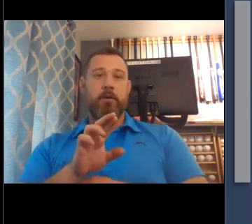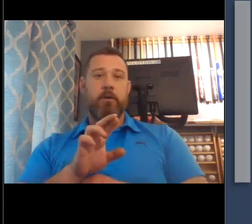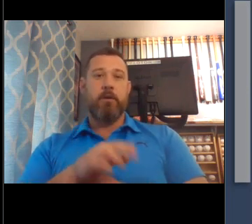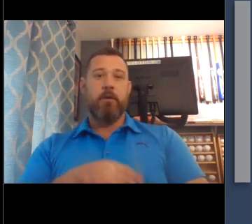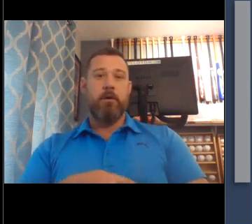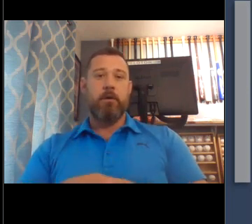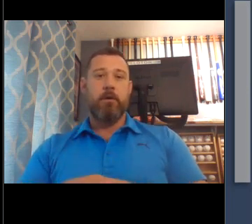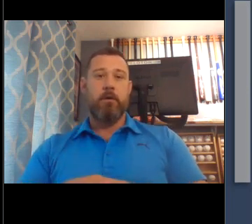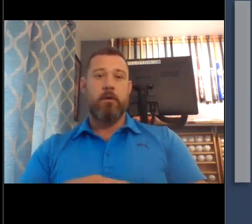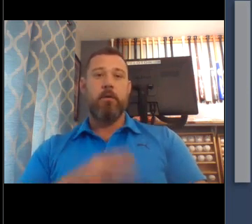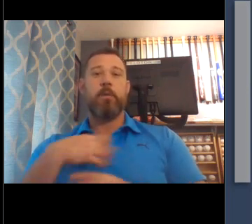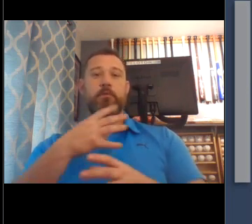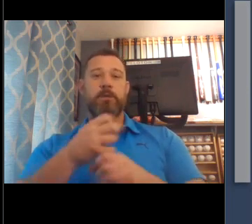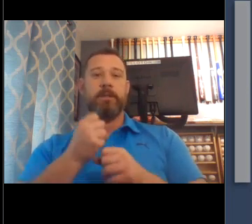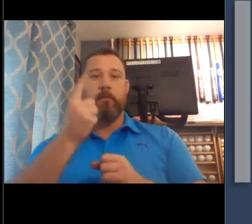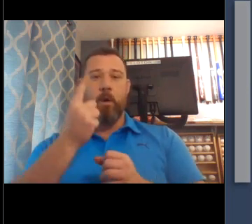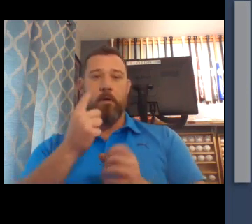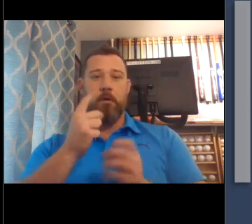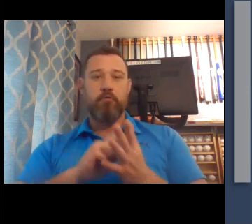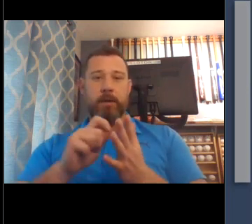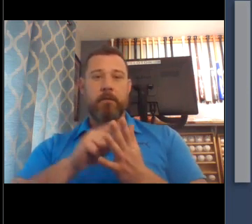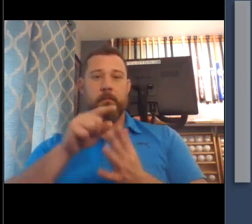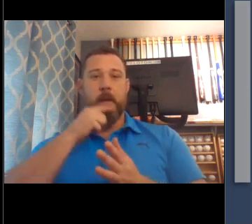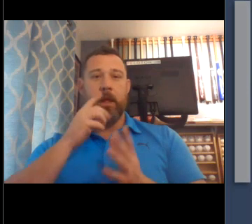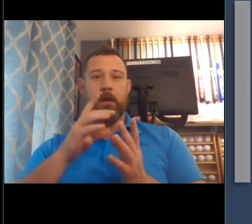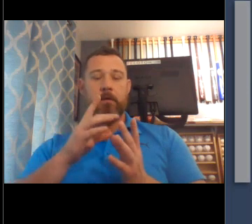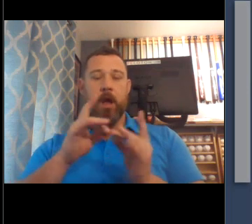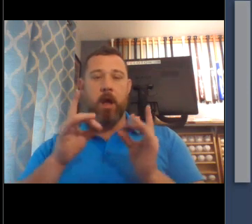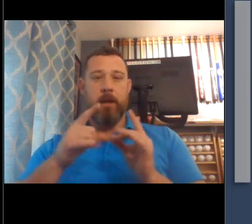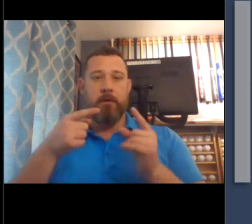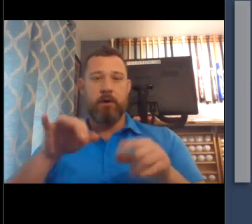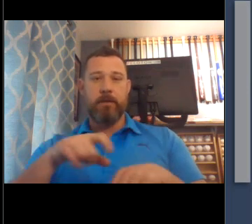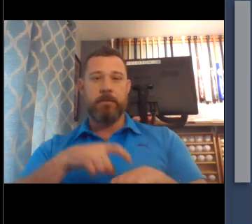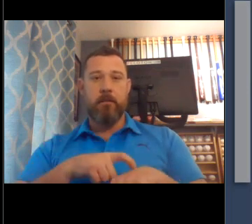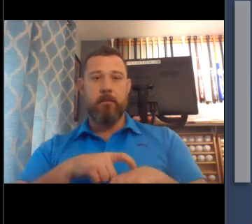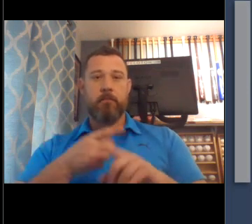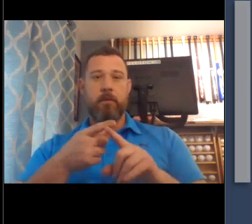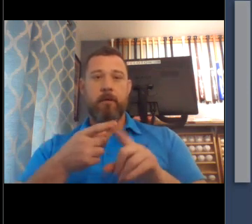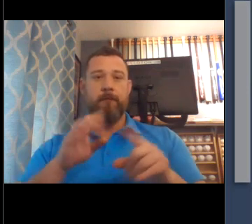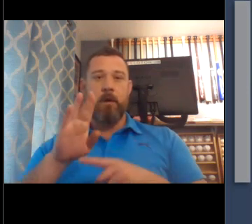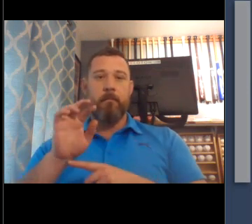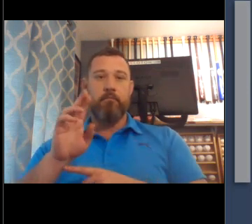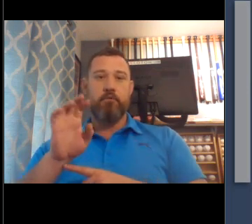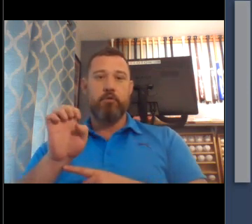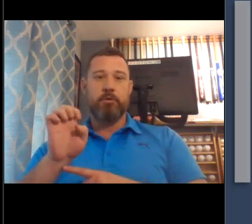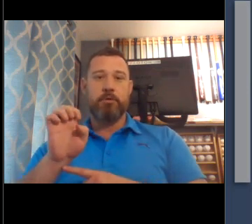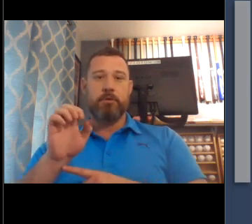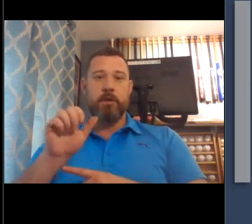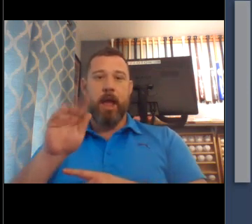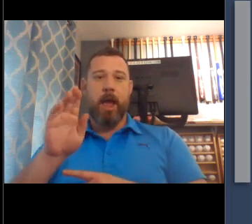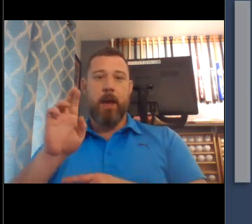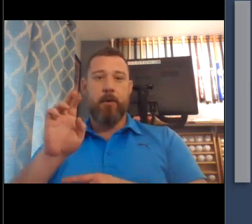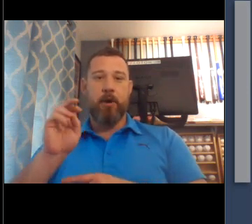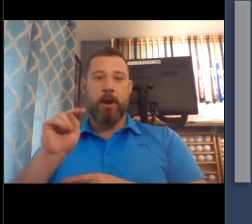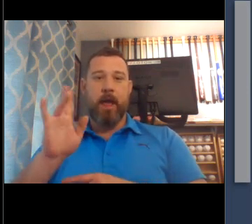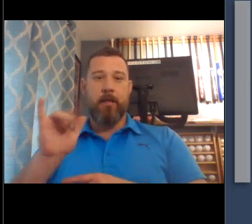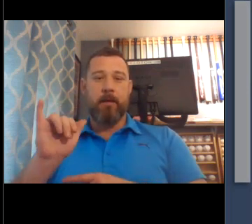We did receive one written public comment during this time. It comes from Bruce Abernathy. They write,